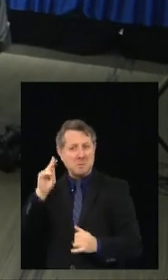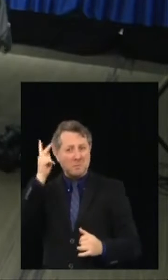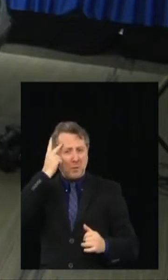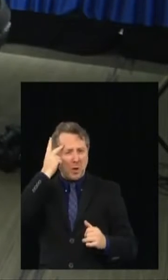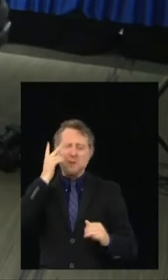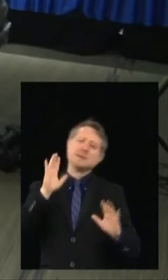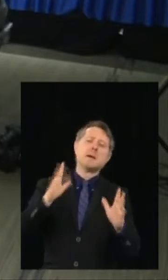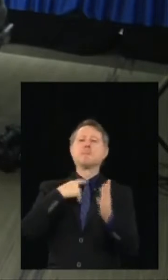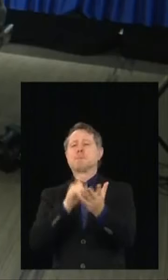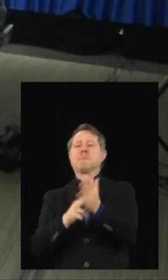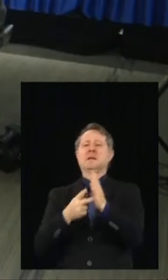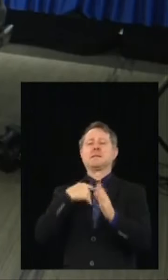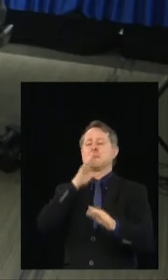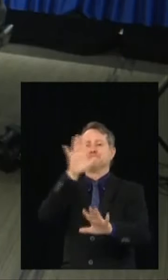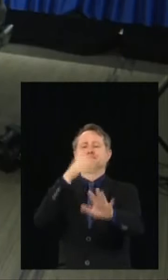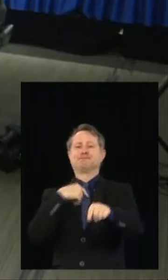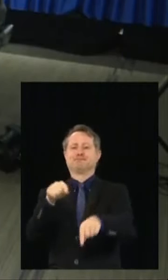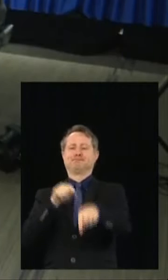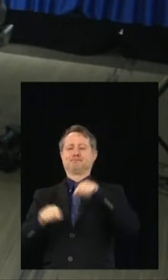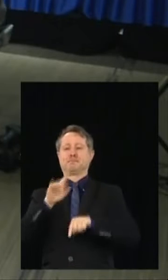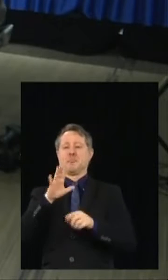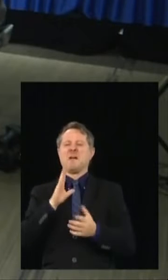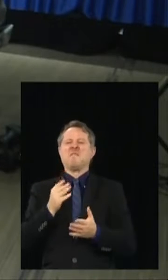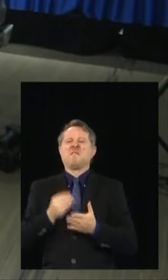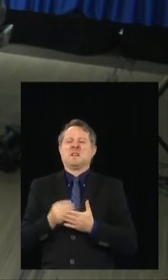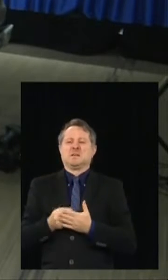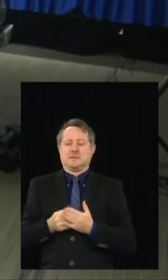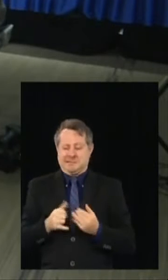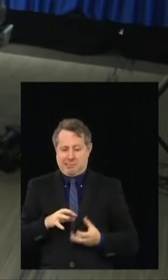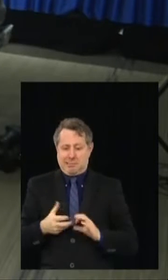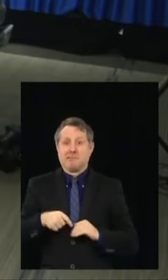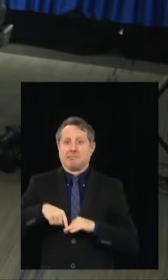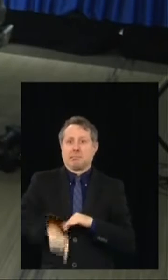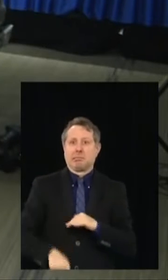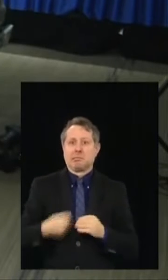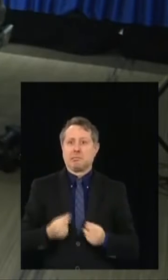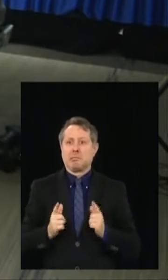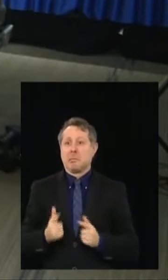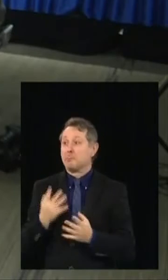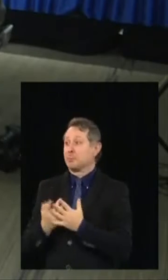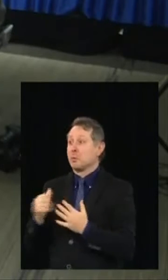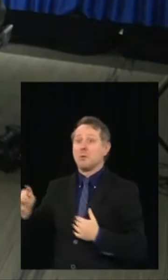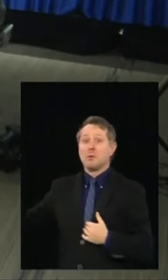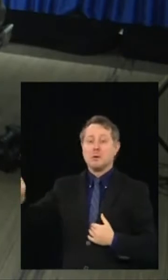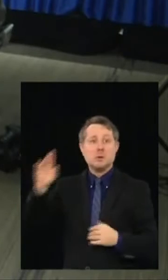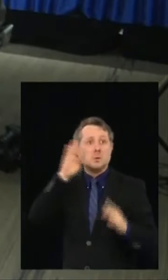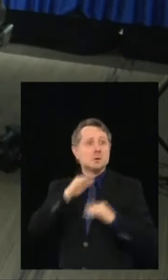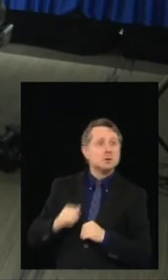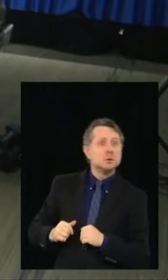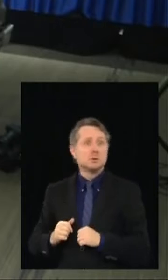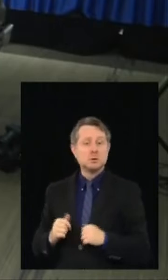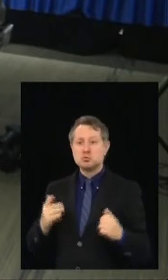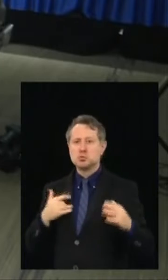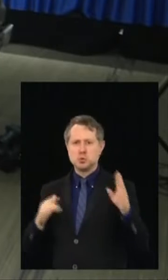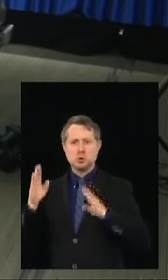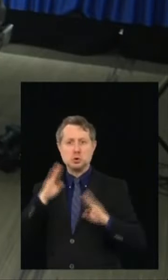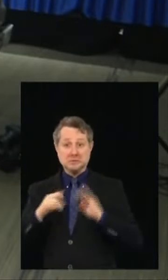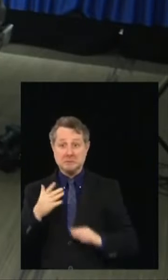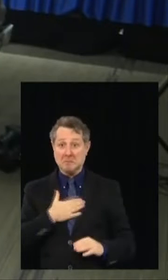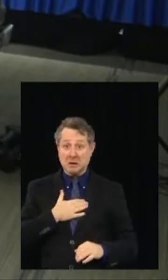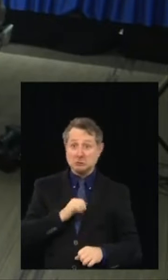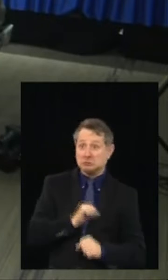climate, many corrections officers' families have a lot to worry about. They're worrying perhaps about their job at a state prison right